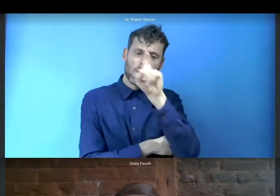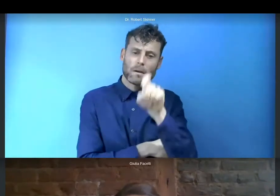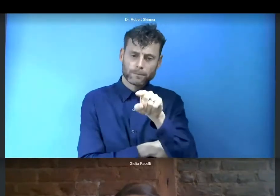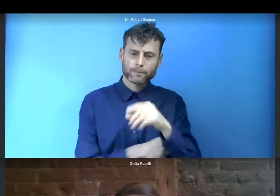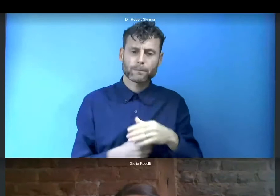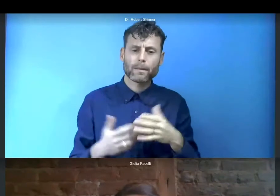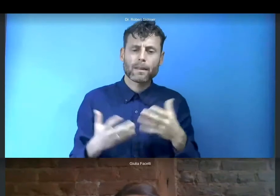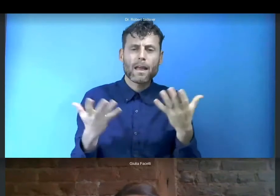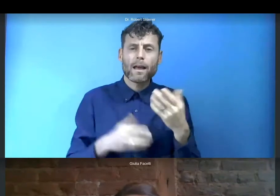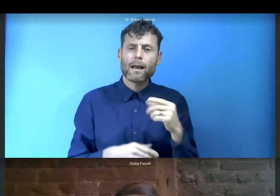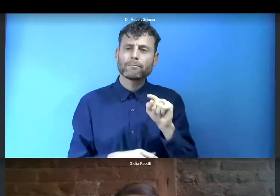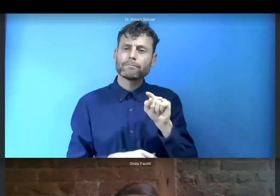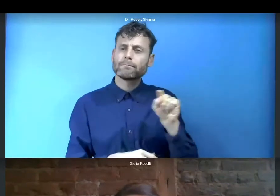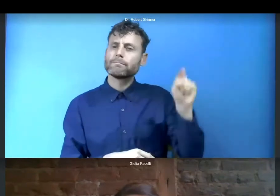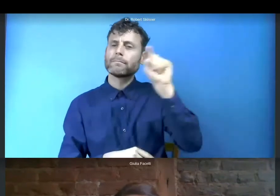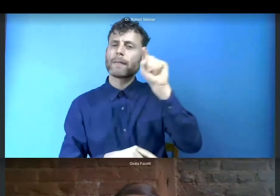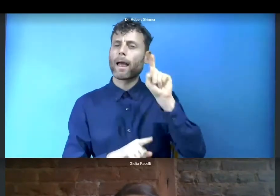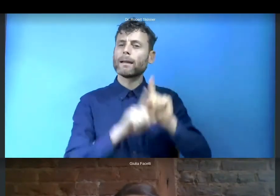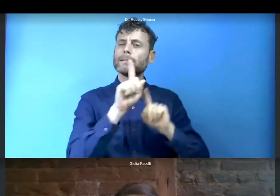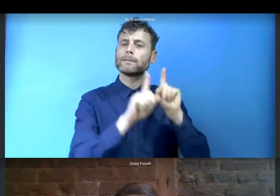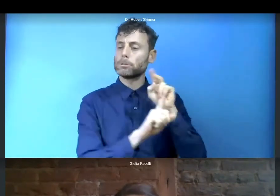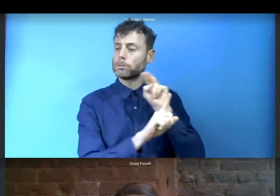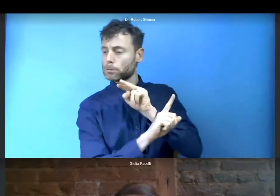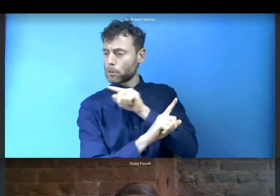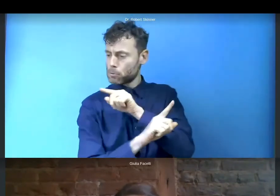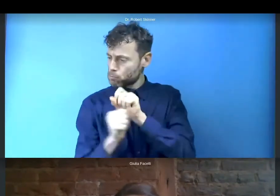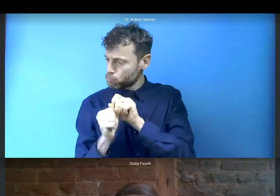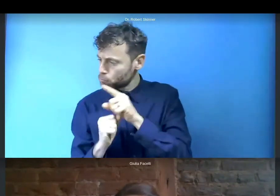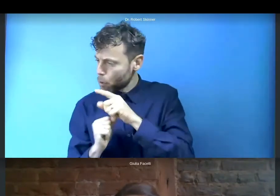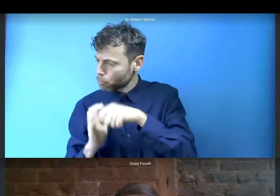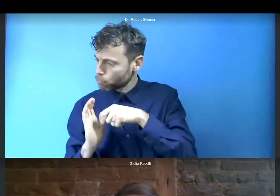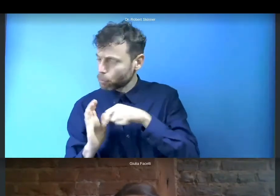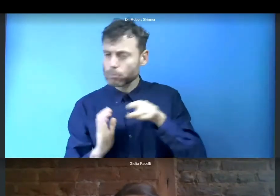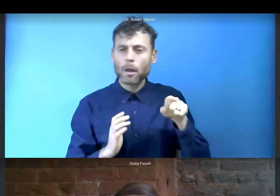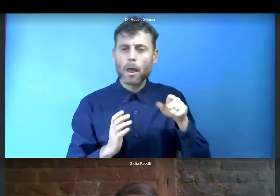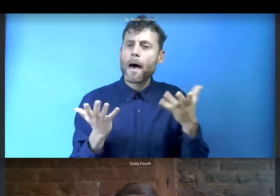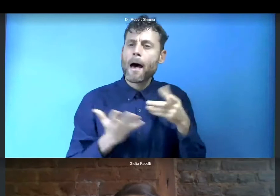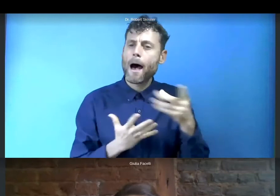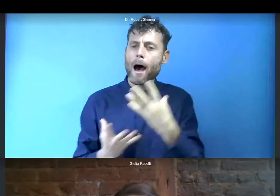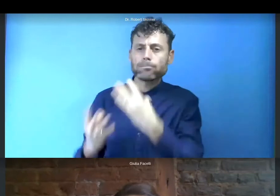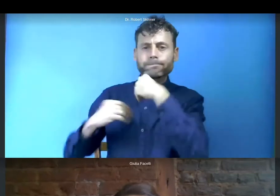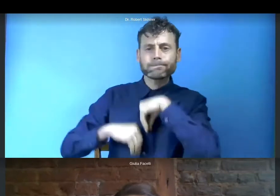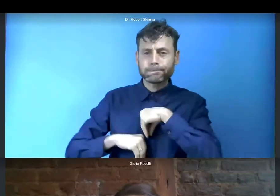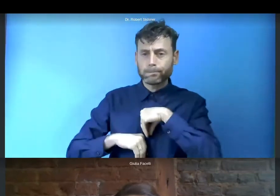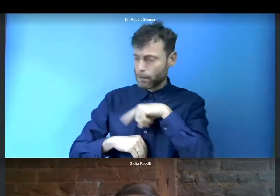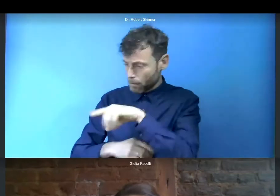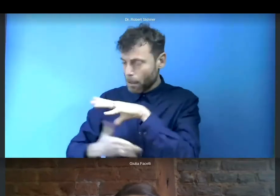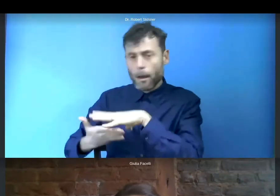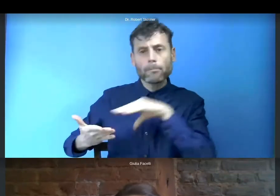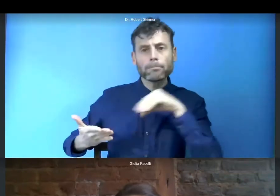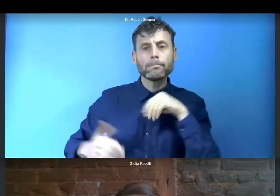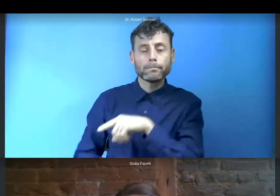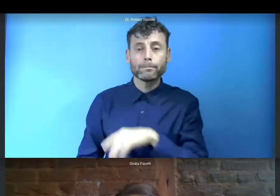cities could benefit from ROC? So, I think, first of all, by attending this final ROC